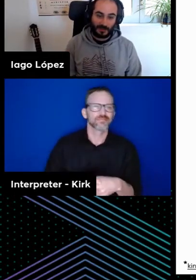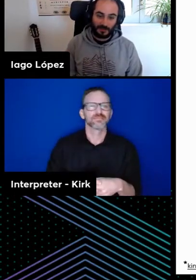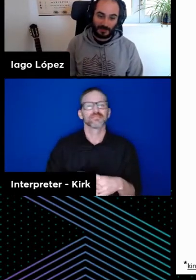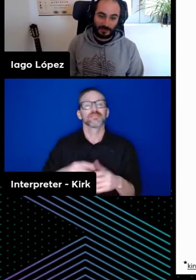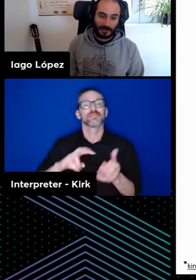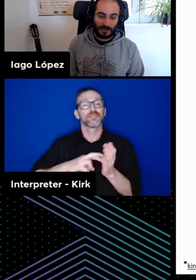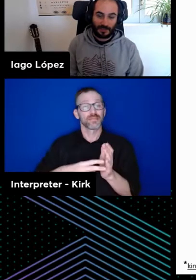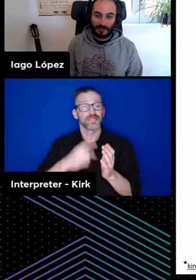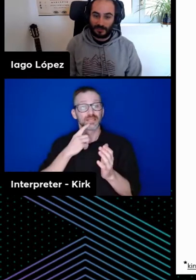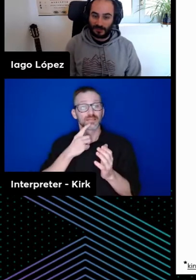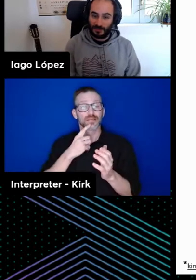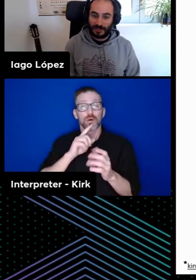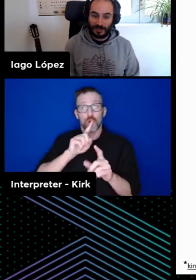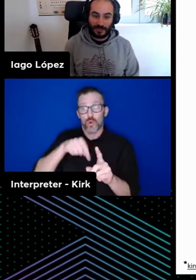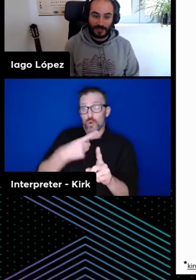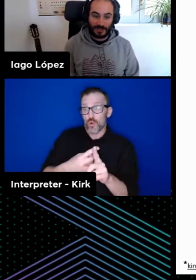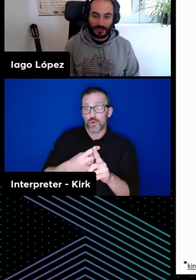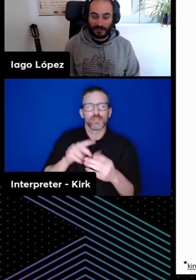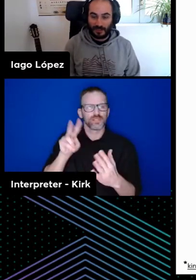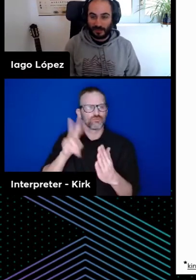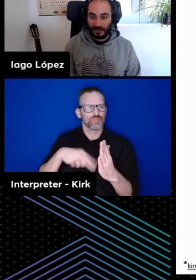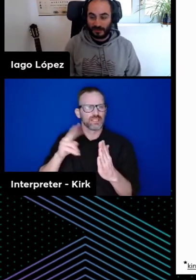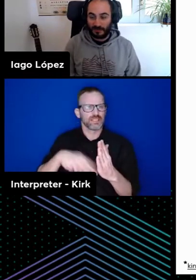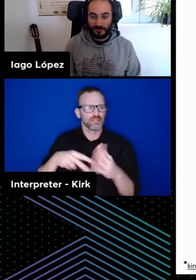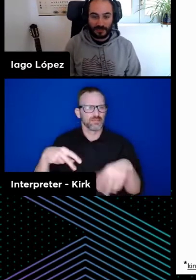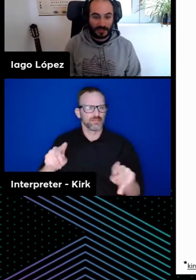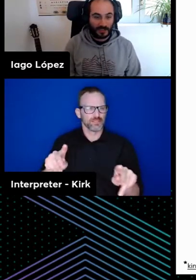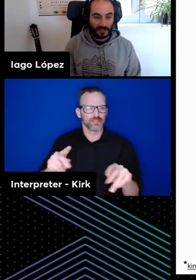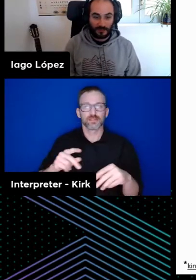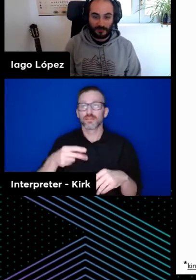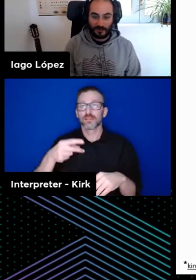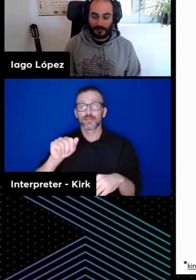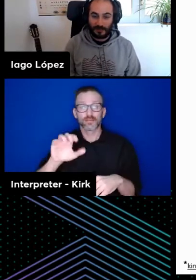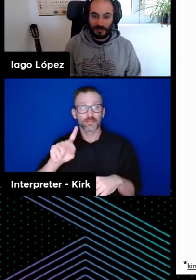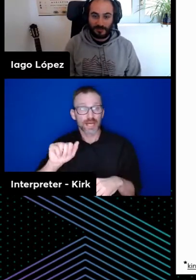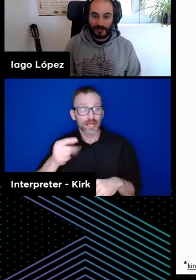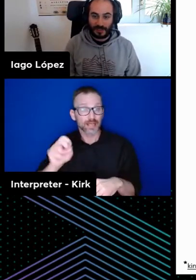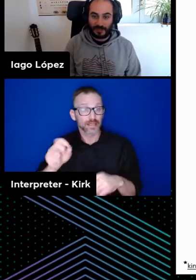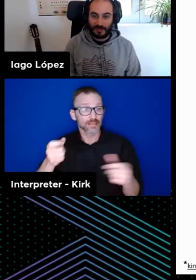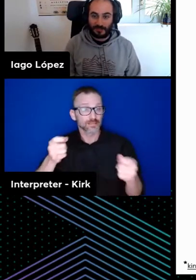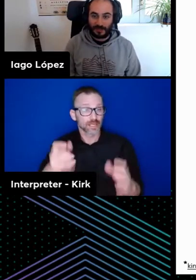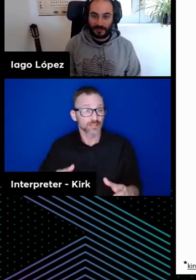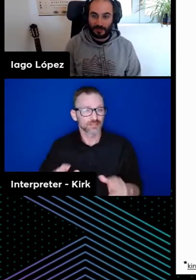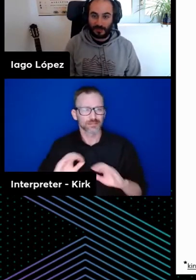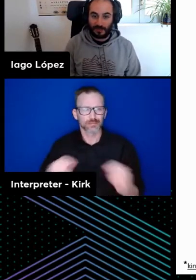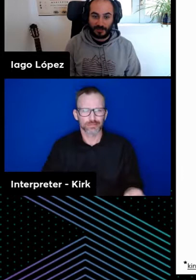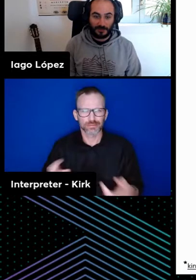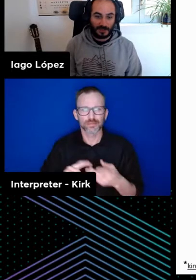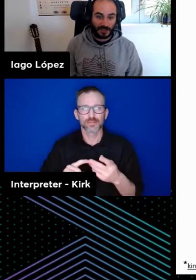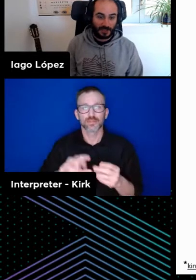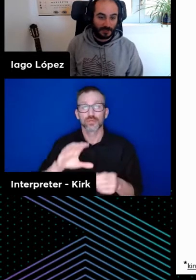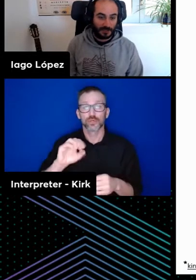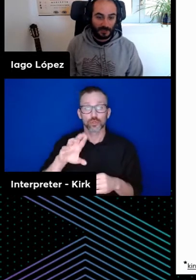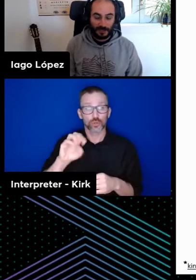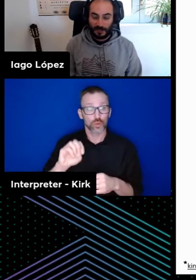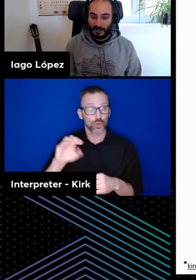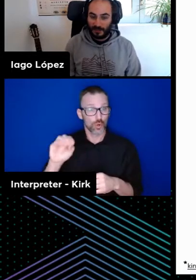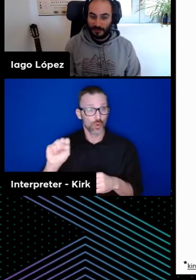is read-only. That there's no package manager, there's no modification of CoreOS files after you deploy your